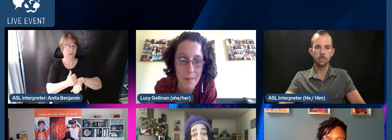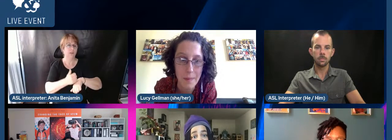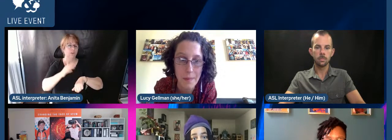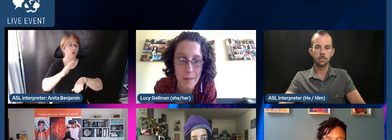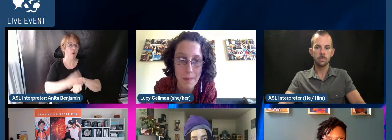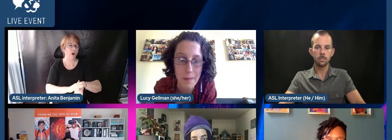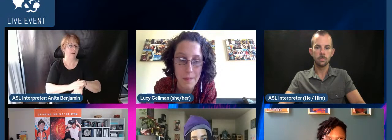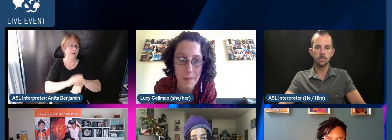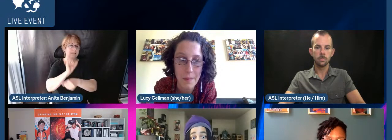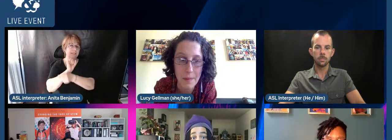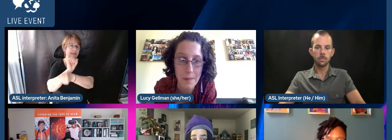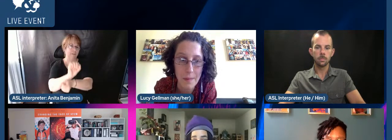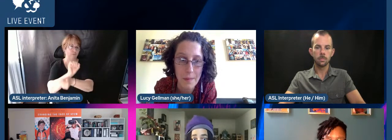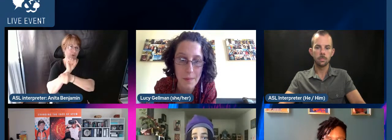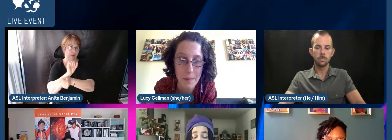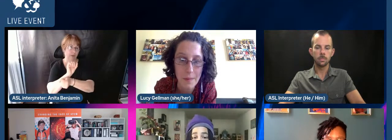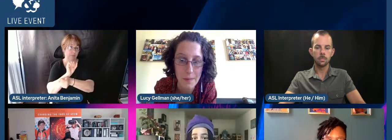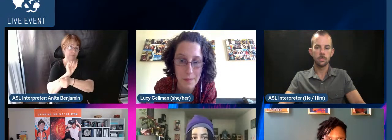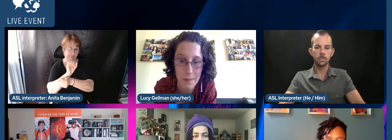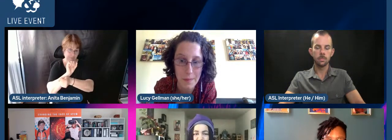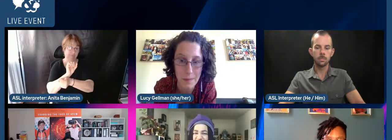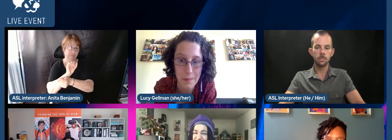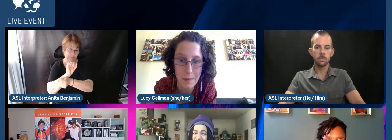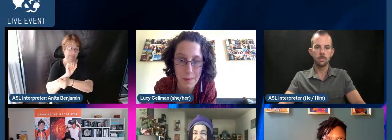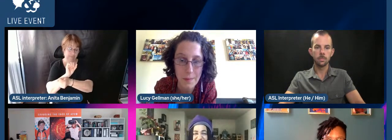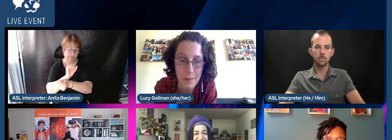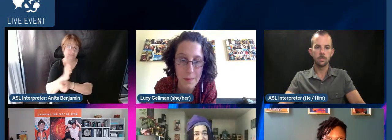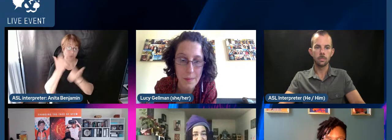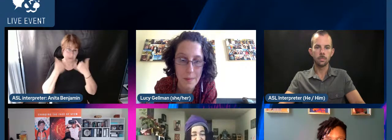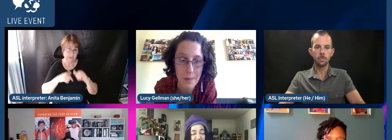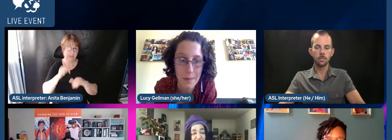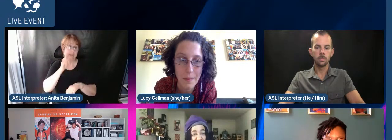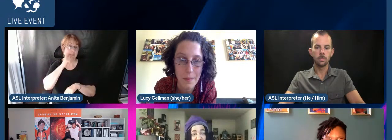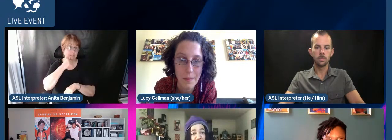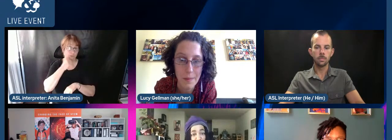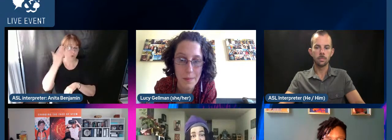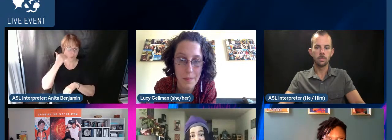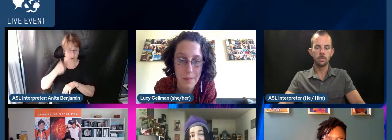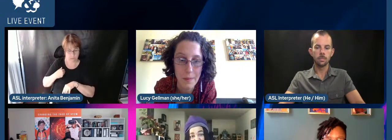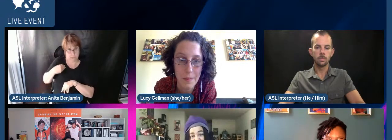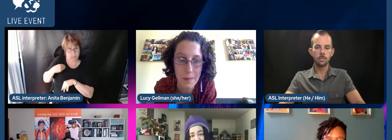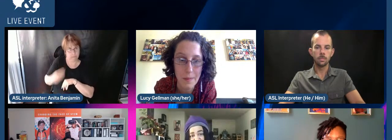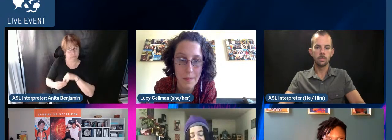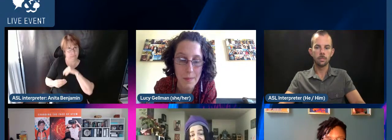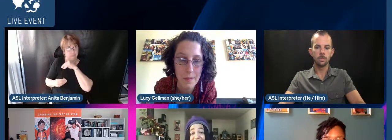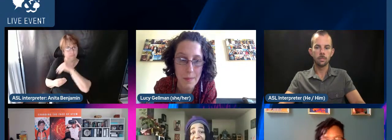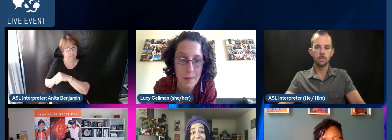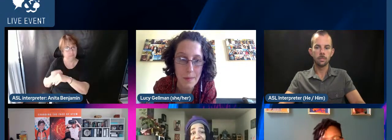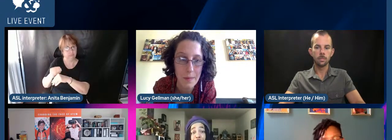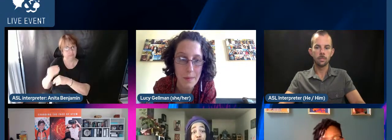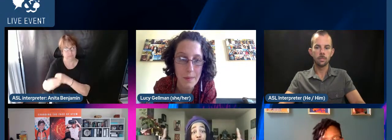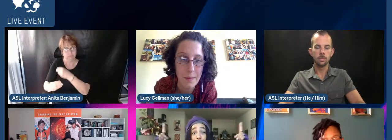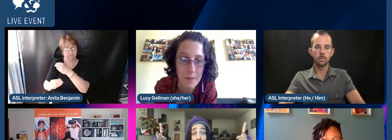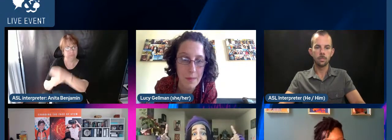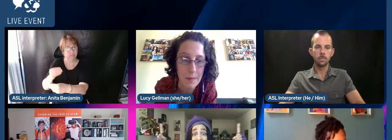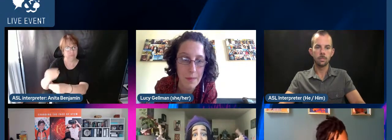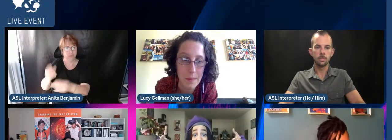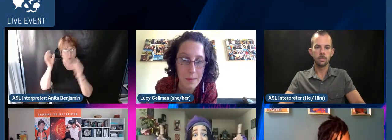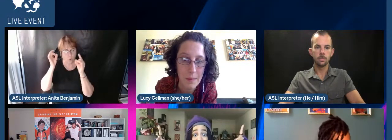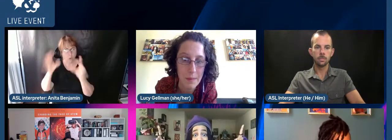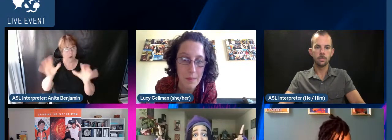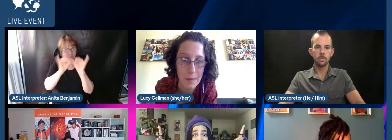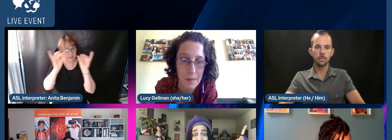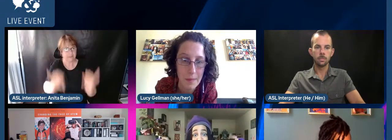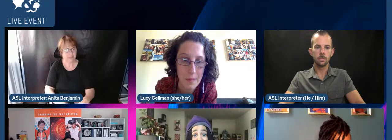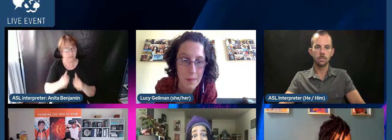are suffering right now because we've inherited a lot of horrible structures, and the current